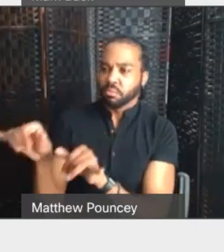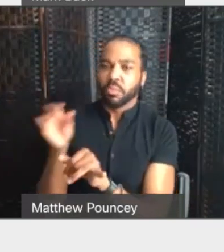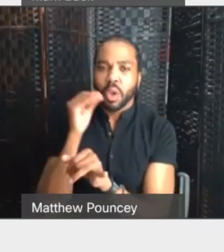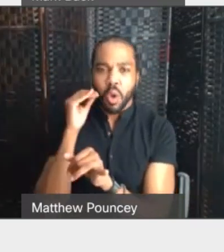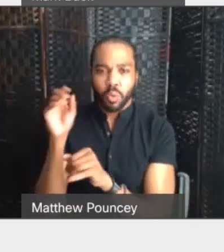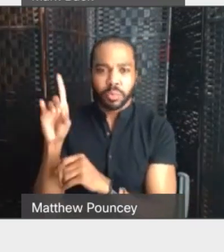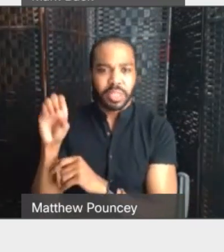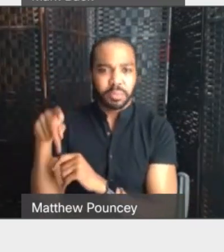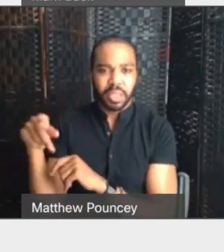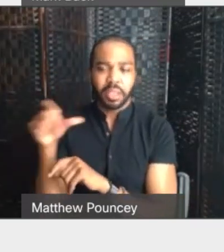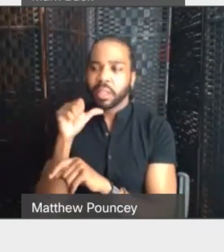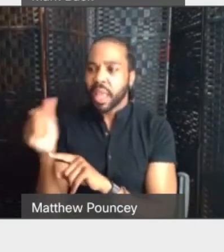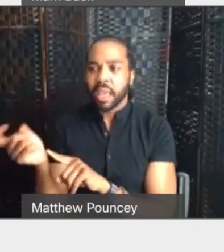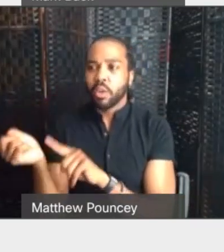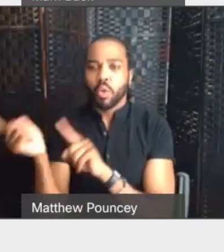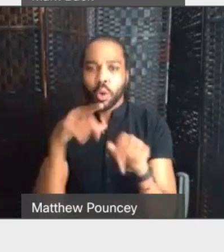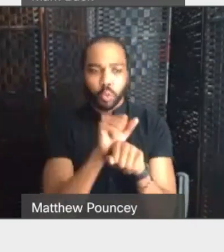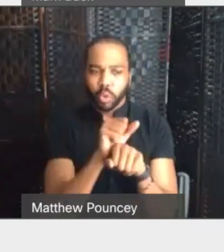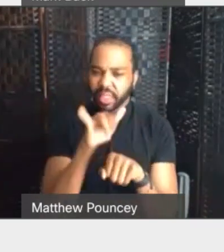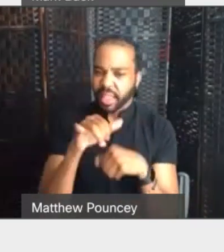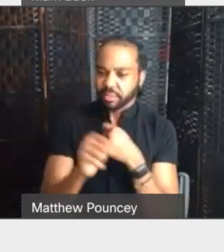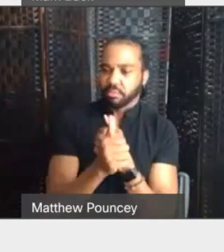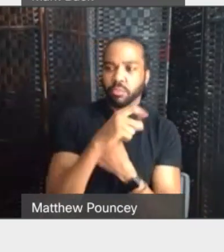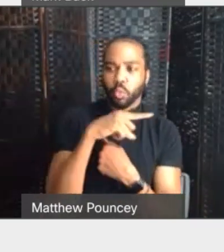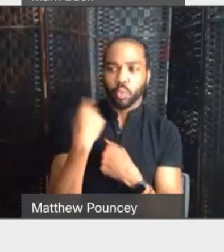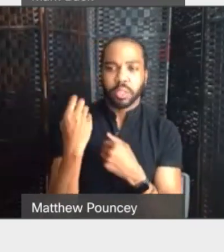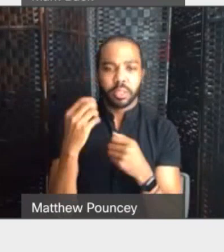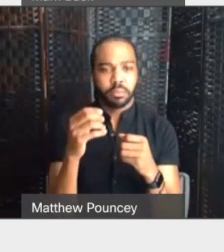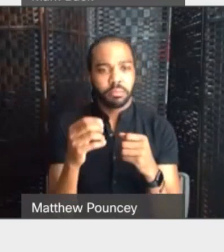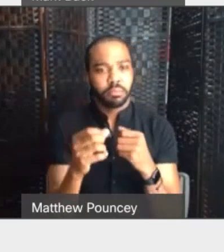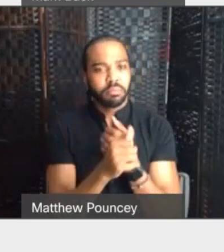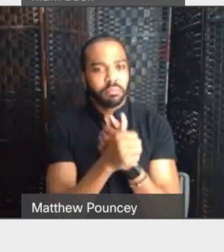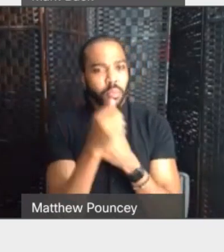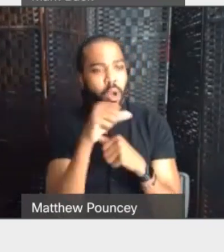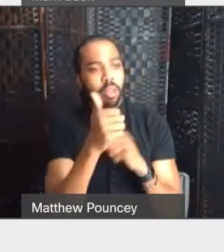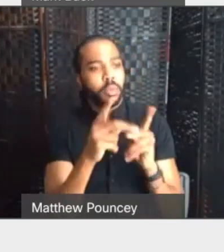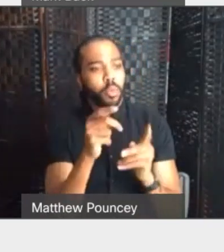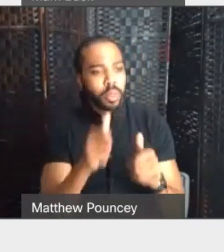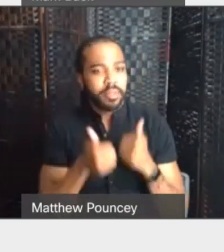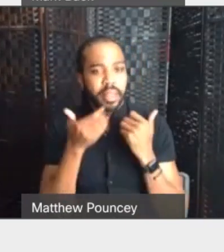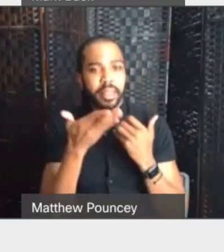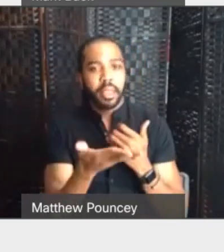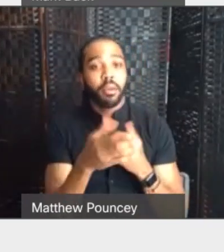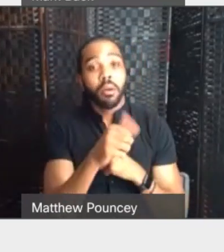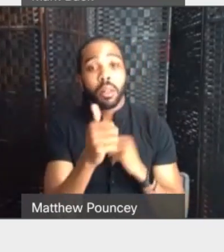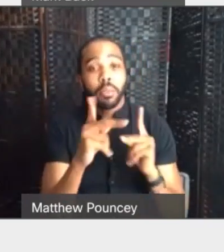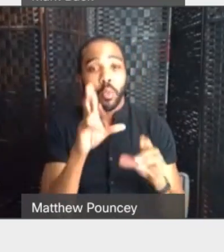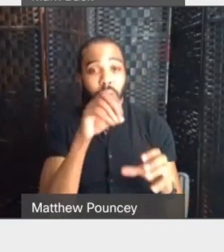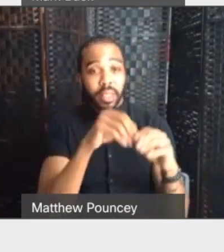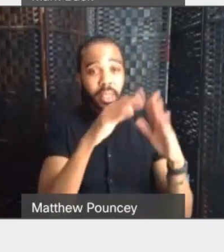so as to not present a risk to the other people working there or the people living in the home.